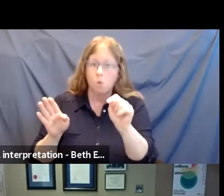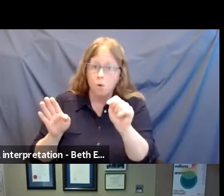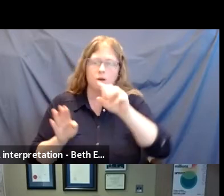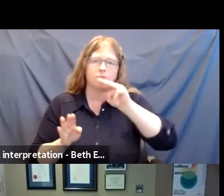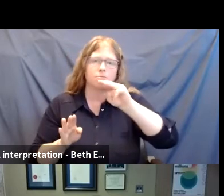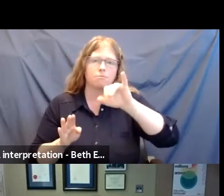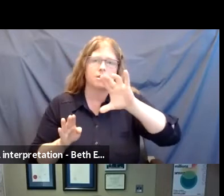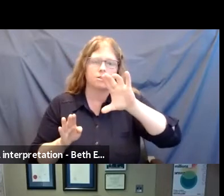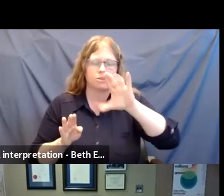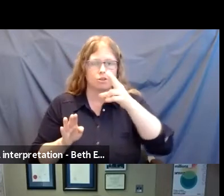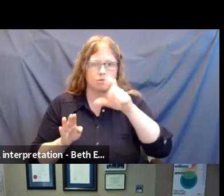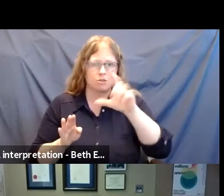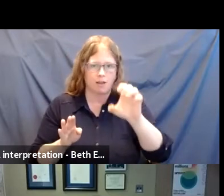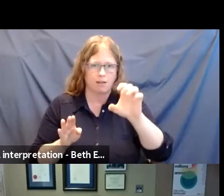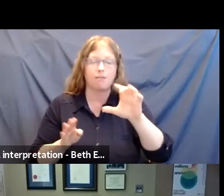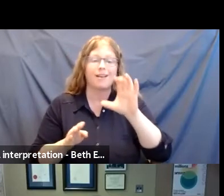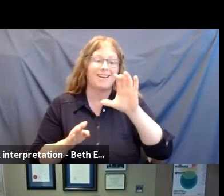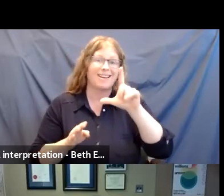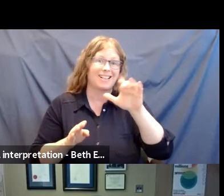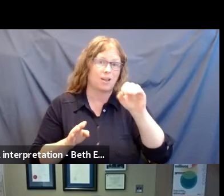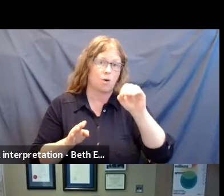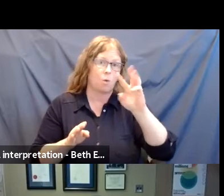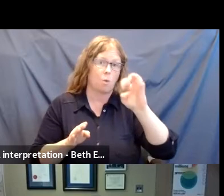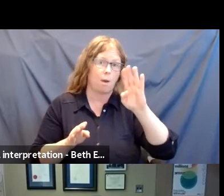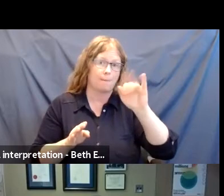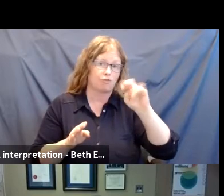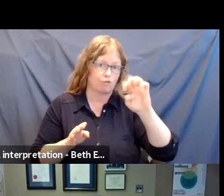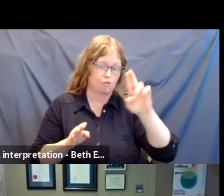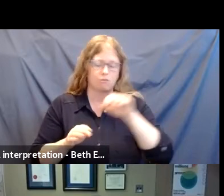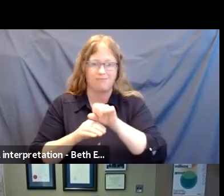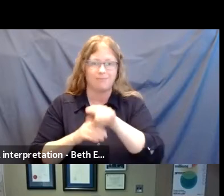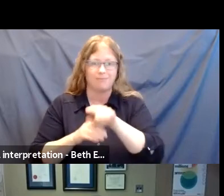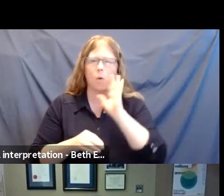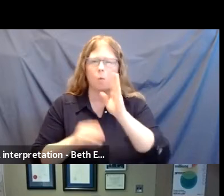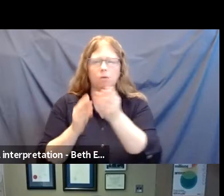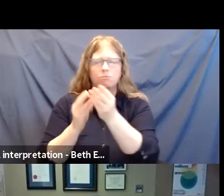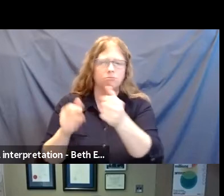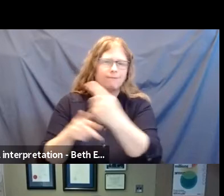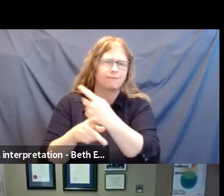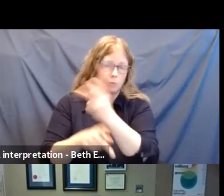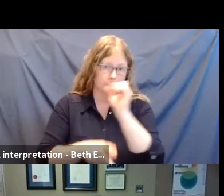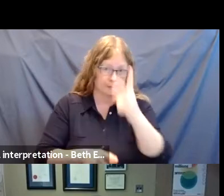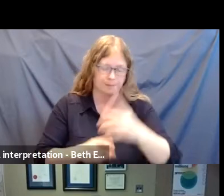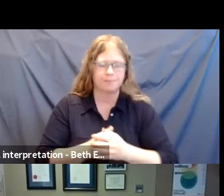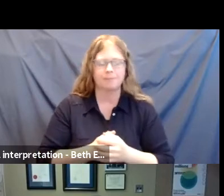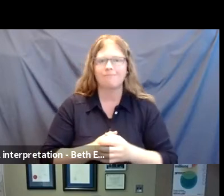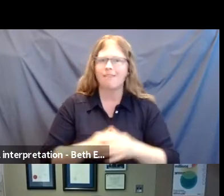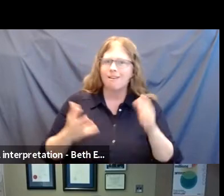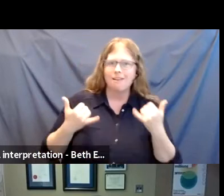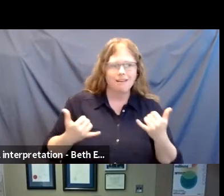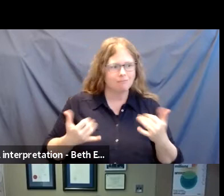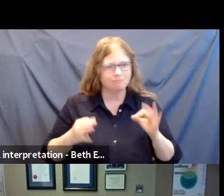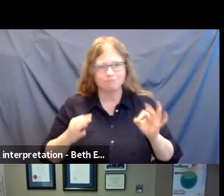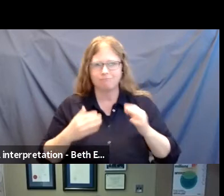Michelle at Clio Webinar, and we'll try and get you sorted out. Okay, thank you very much. So So we'll continue